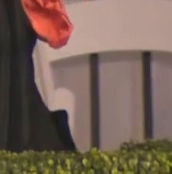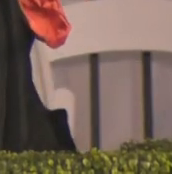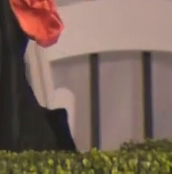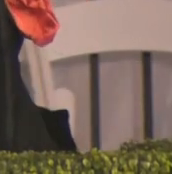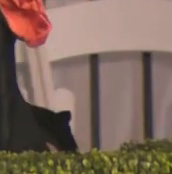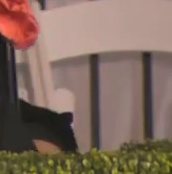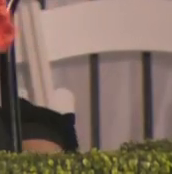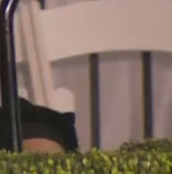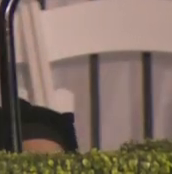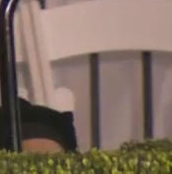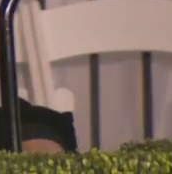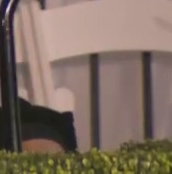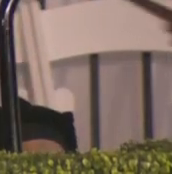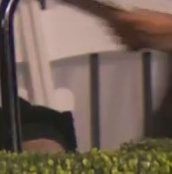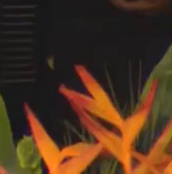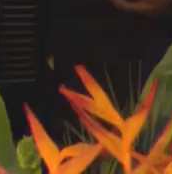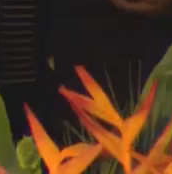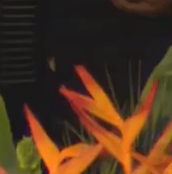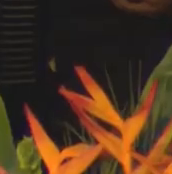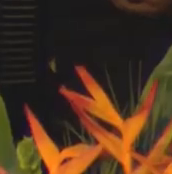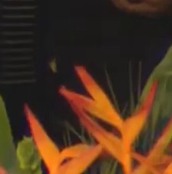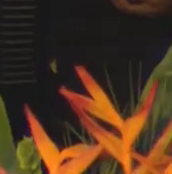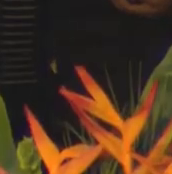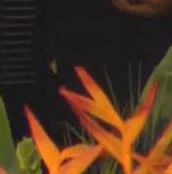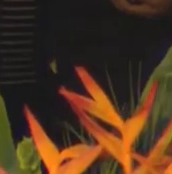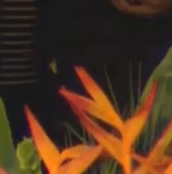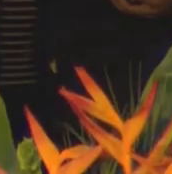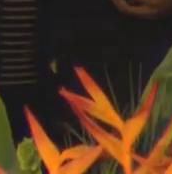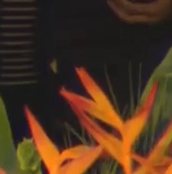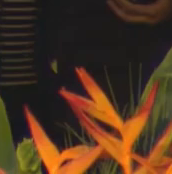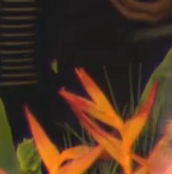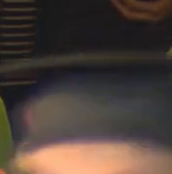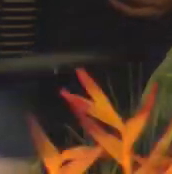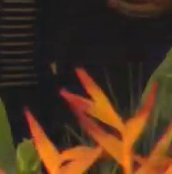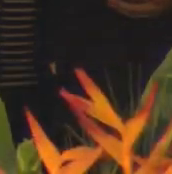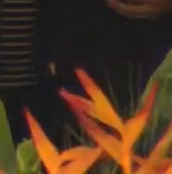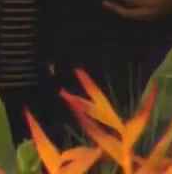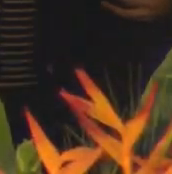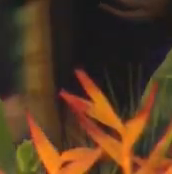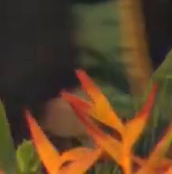Redima Agarwal. Shu Yi Ding.